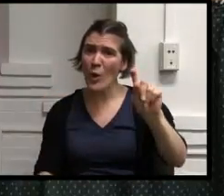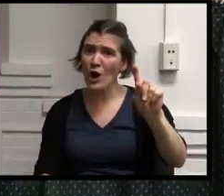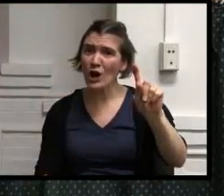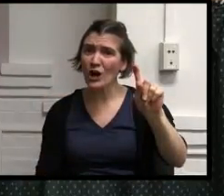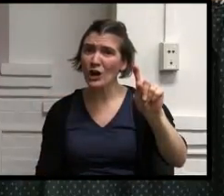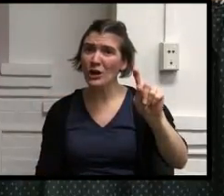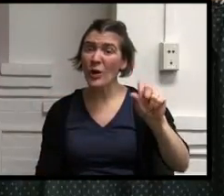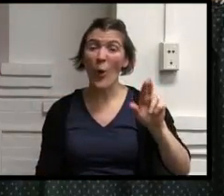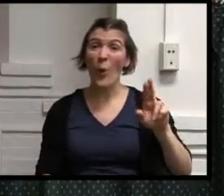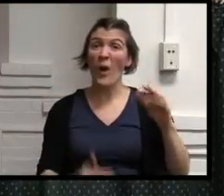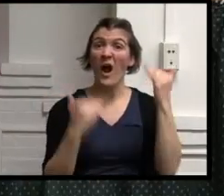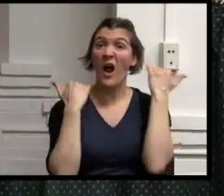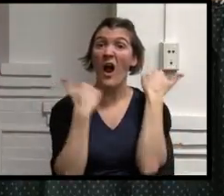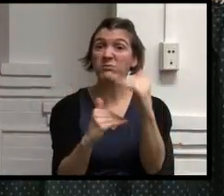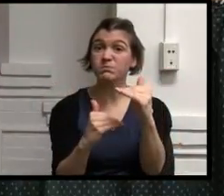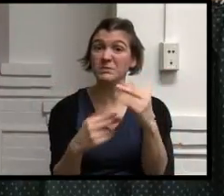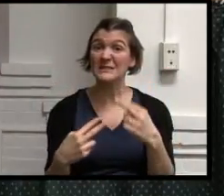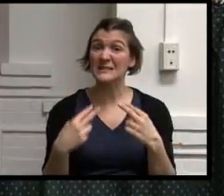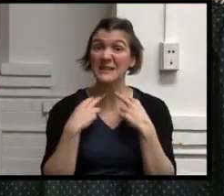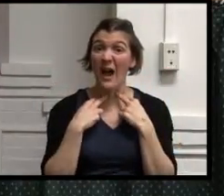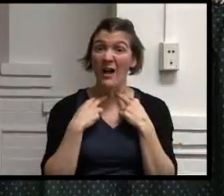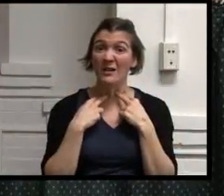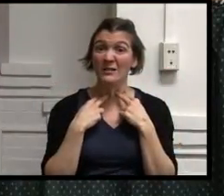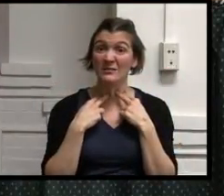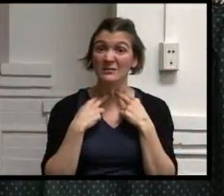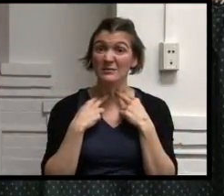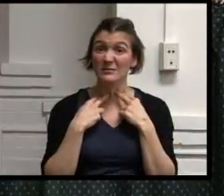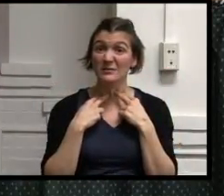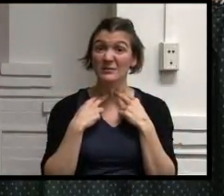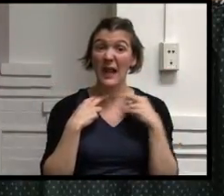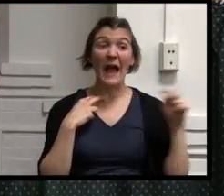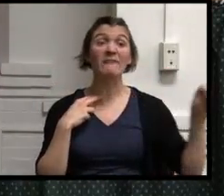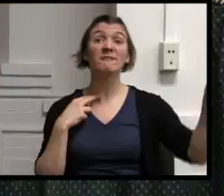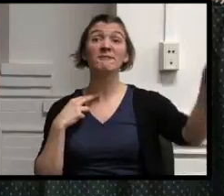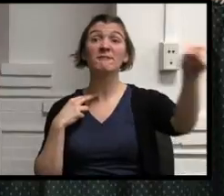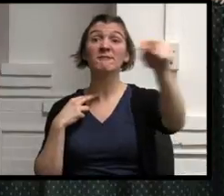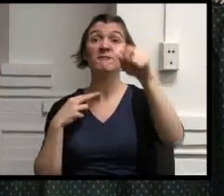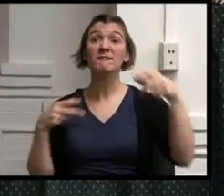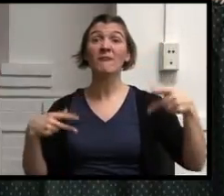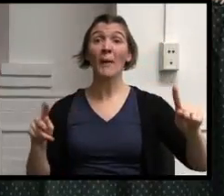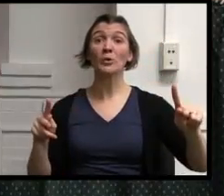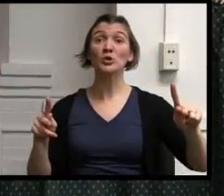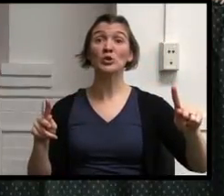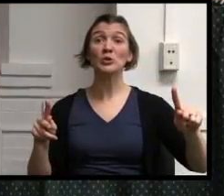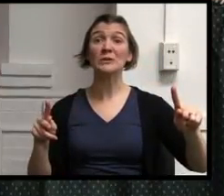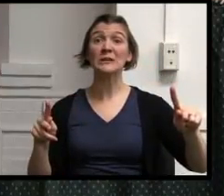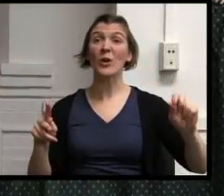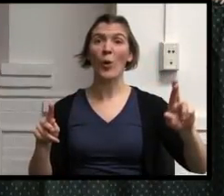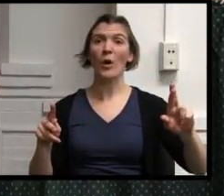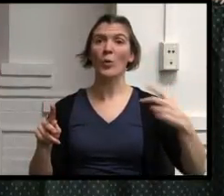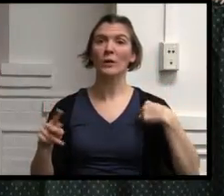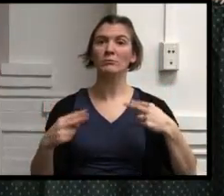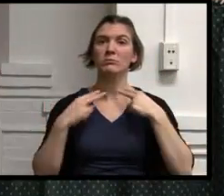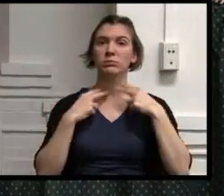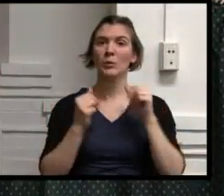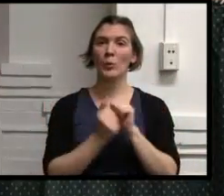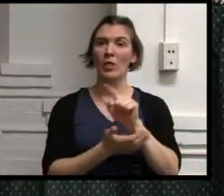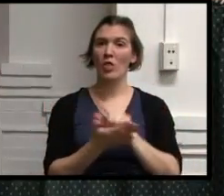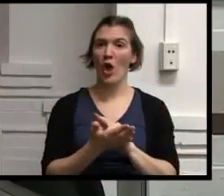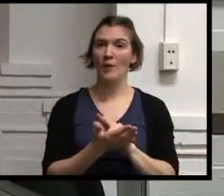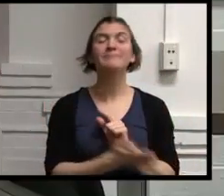plan develop any more with the regulations that we have right now? Yeah, sure.